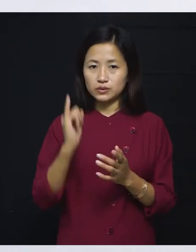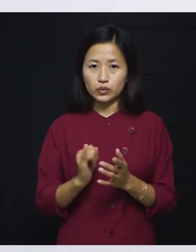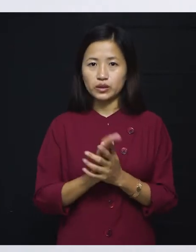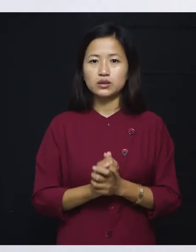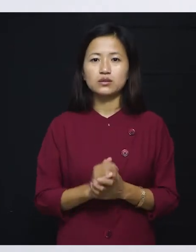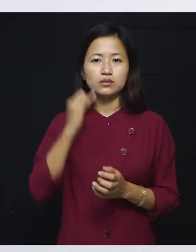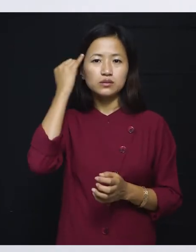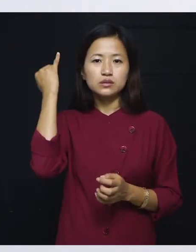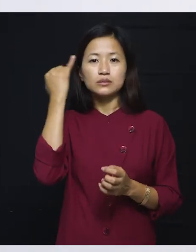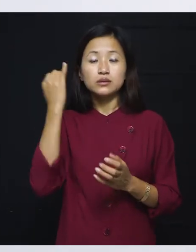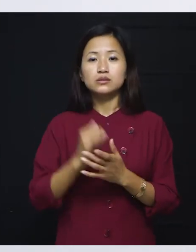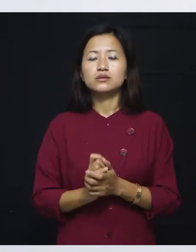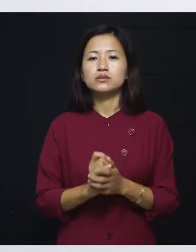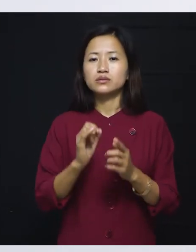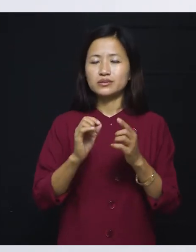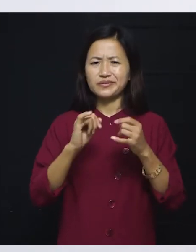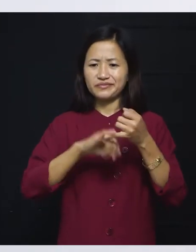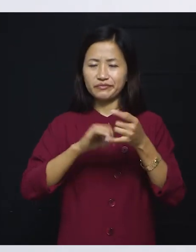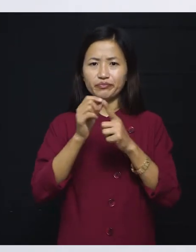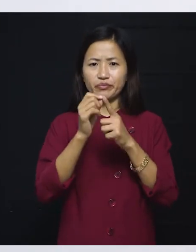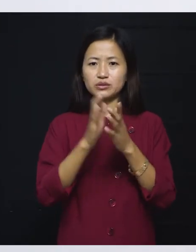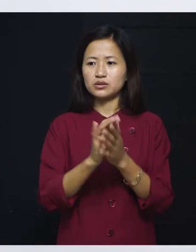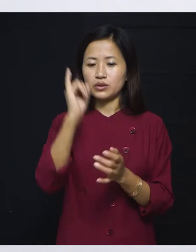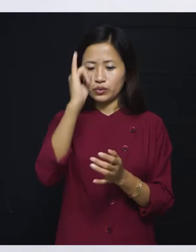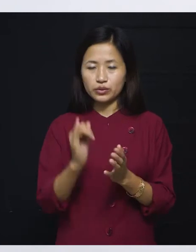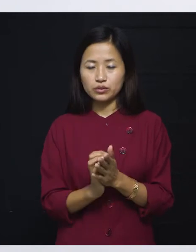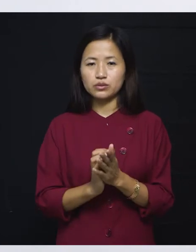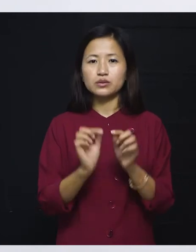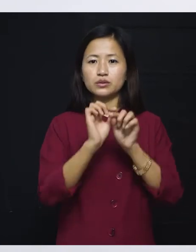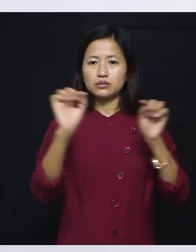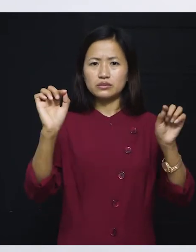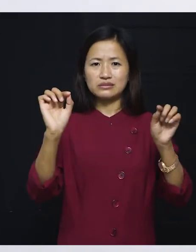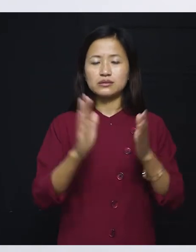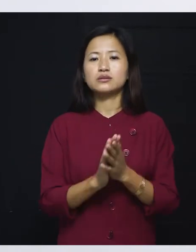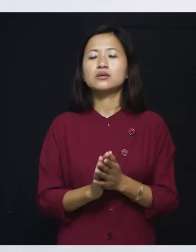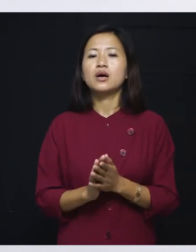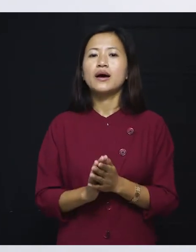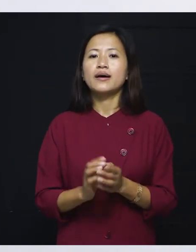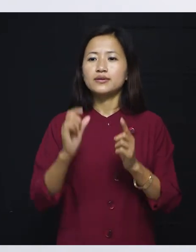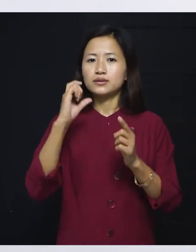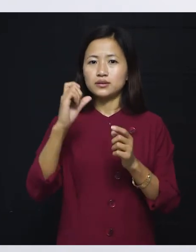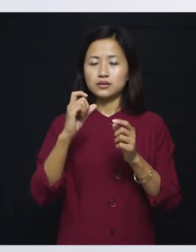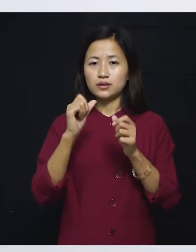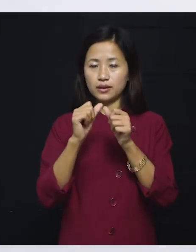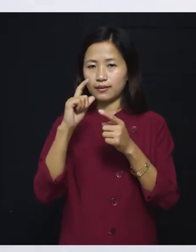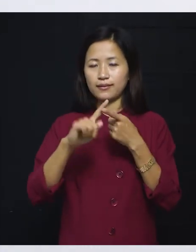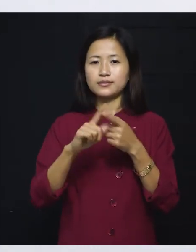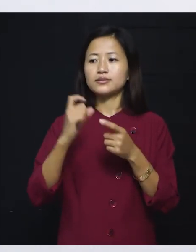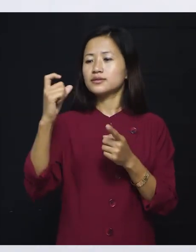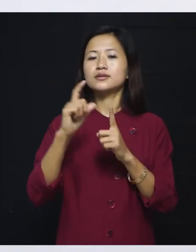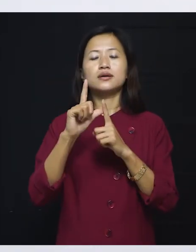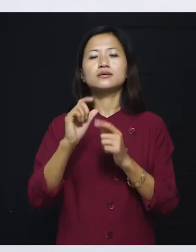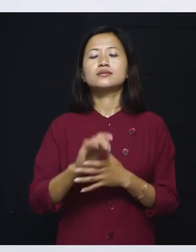you can imagine that phrase is a weaker group of sentence, and a clause would be a stronger one, okay?